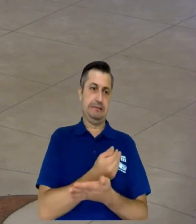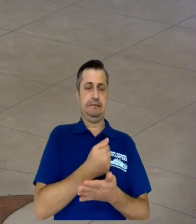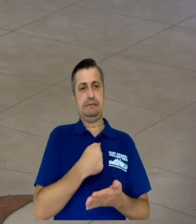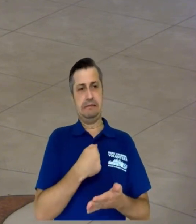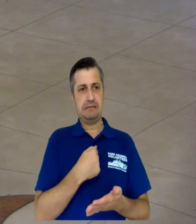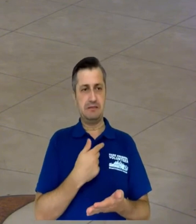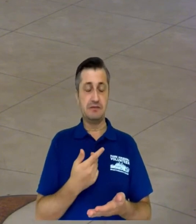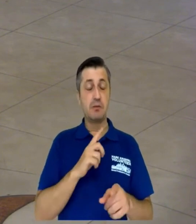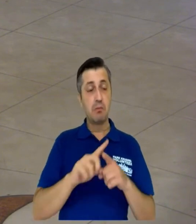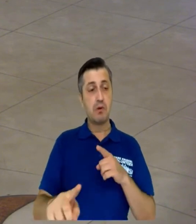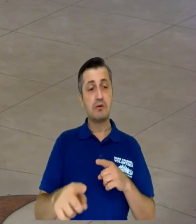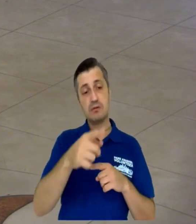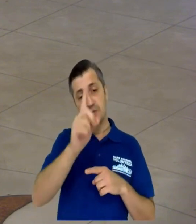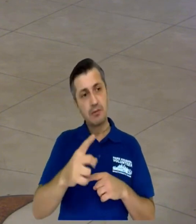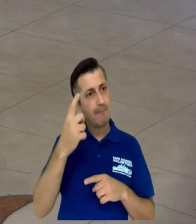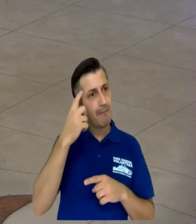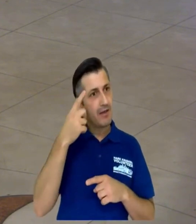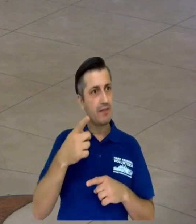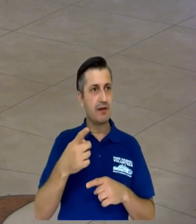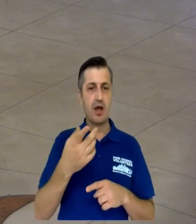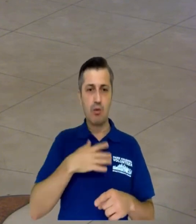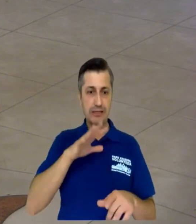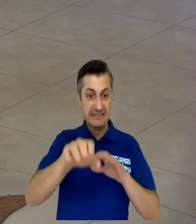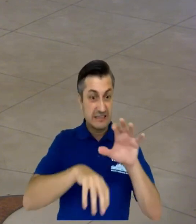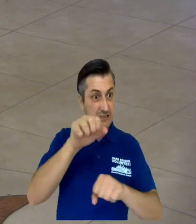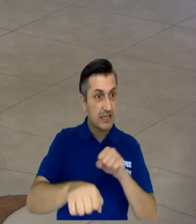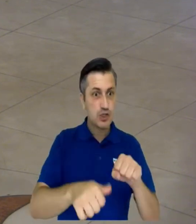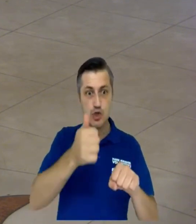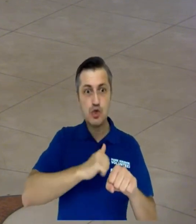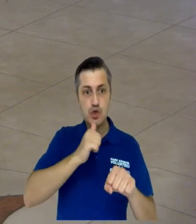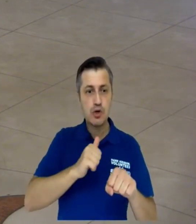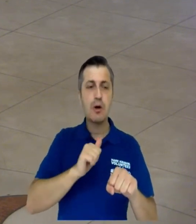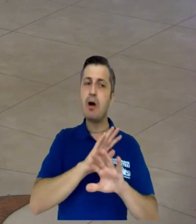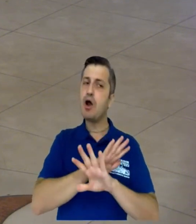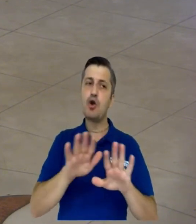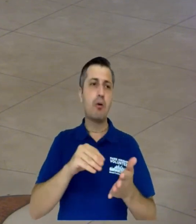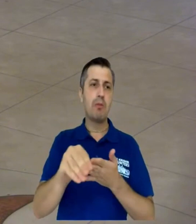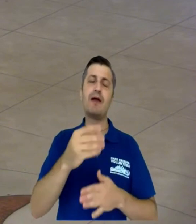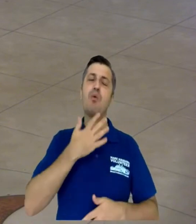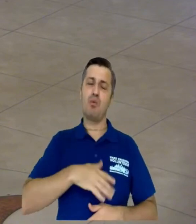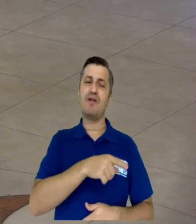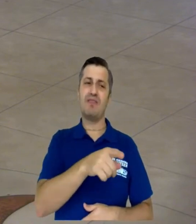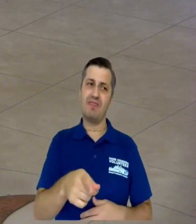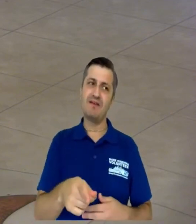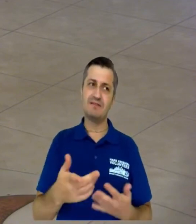have. They want to take advantage of that which is freely accessible.